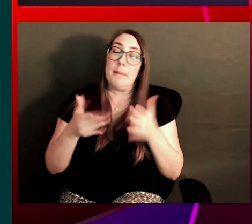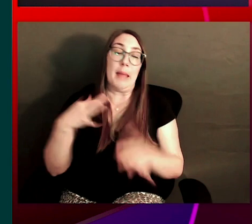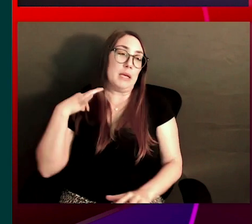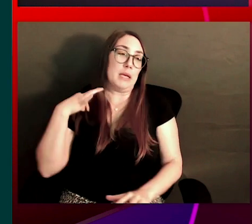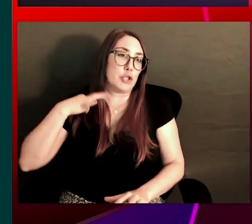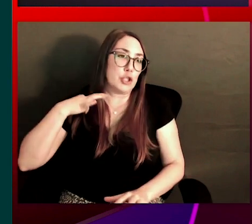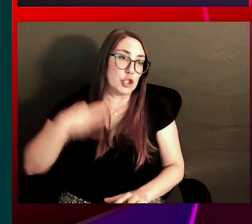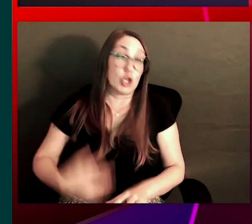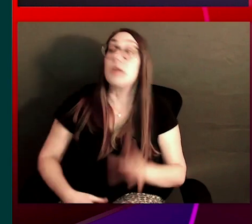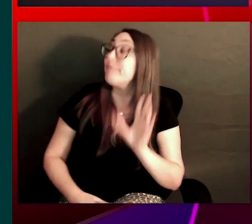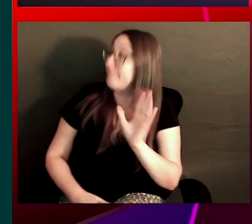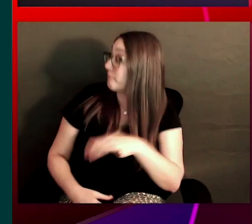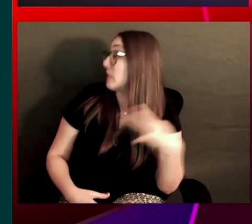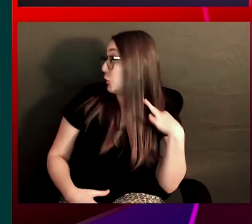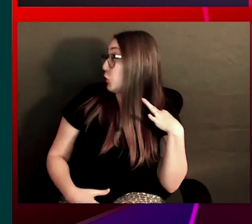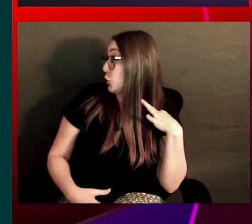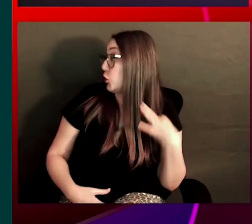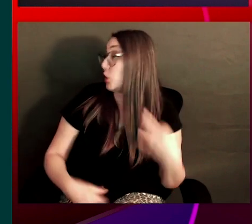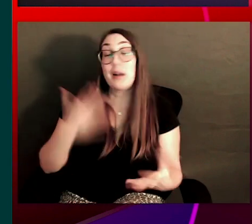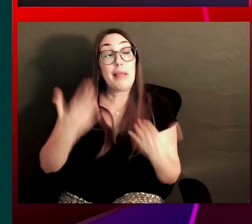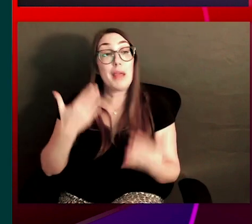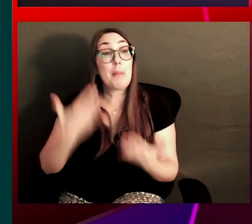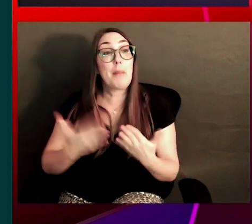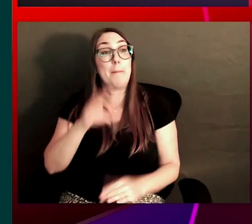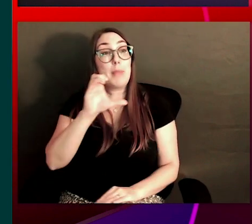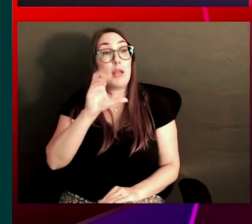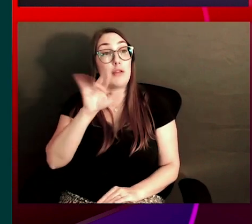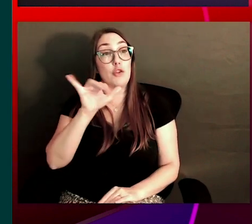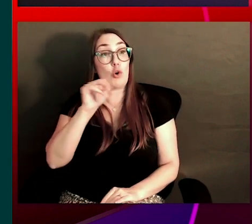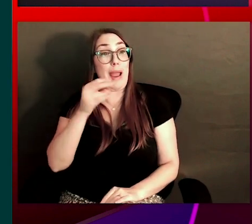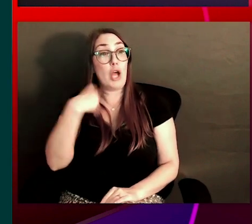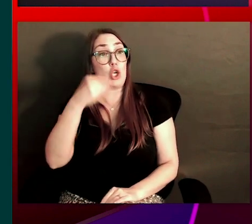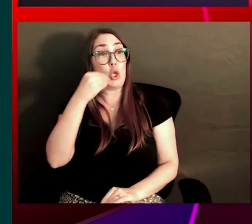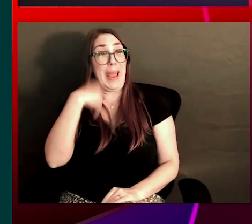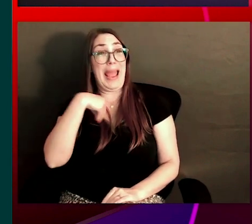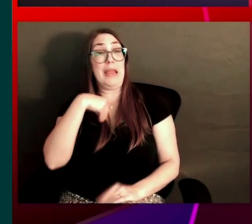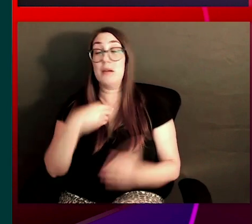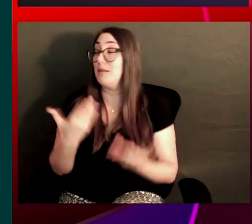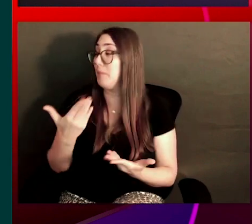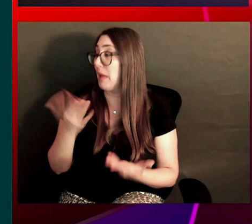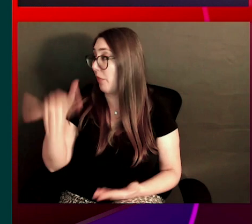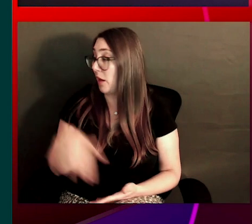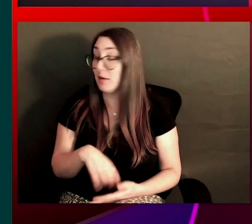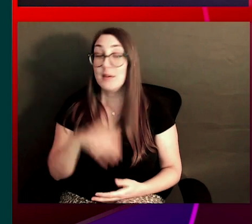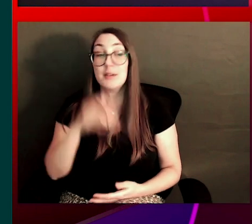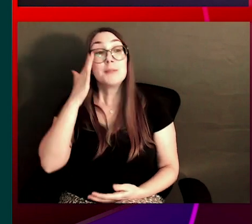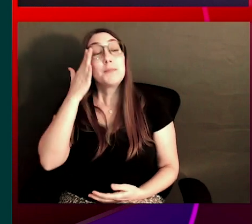That's what it is. I think it might be the crayon you ate. It could well be, yes. So anyway,